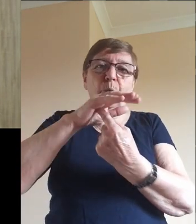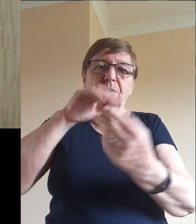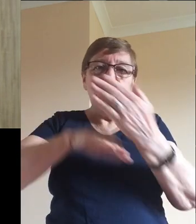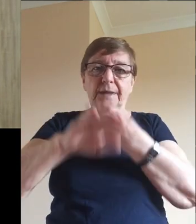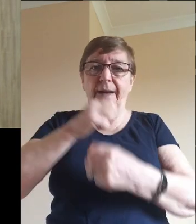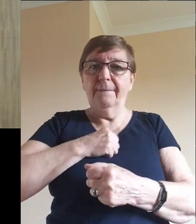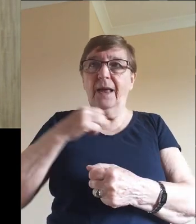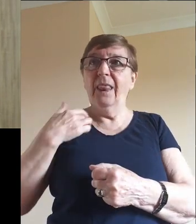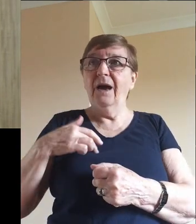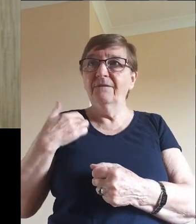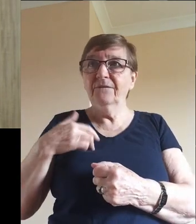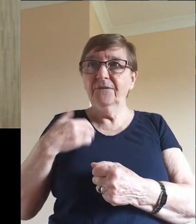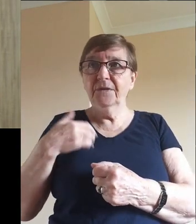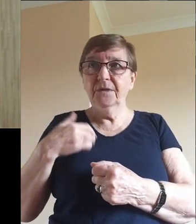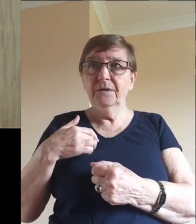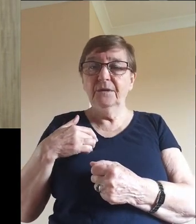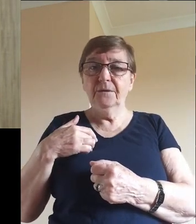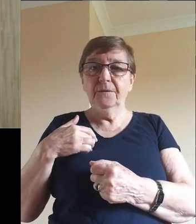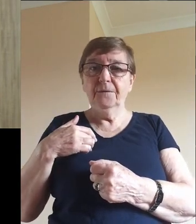important.